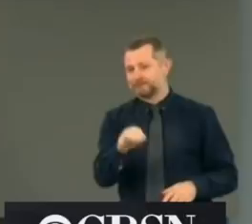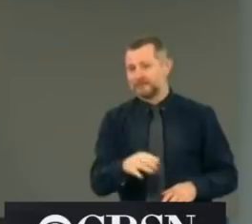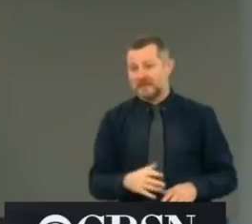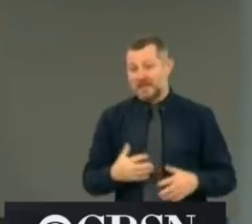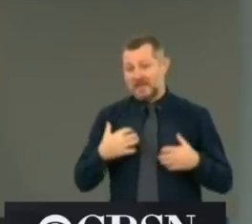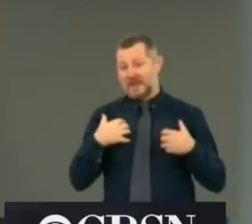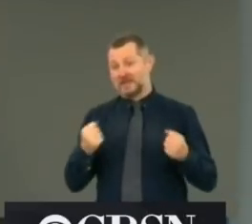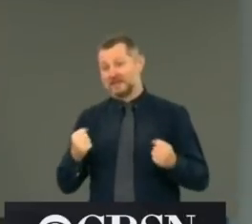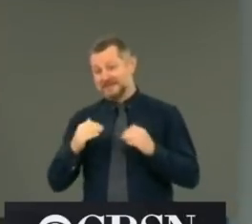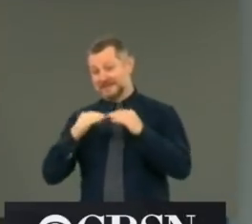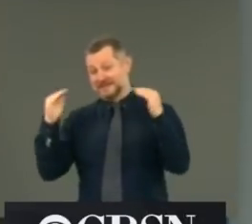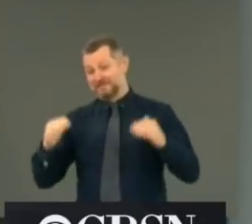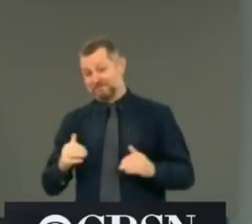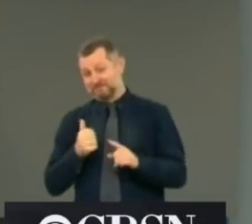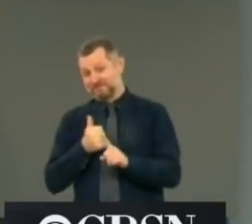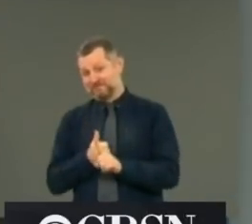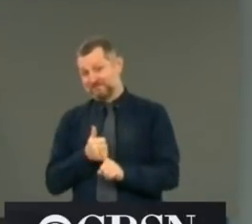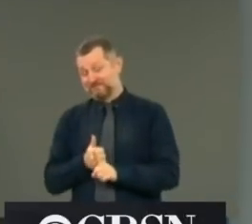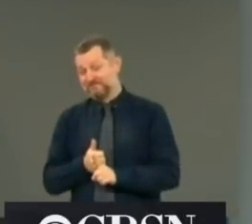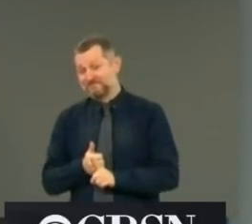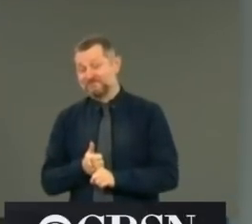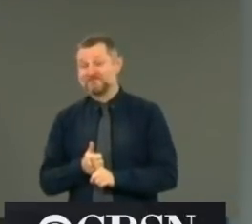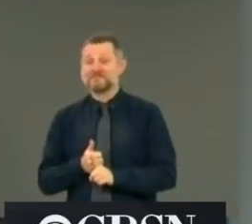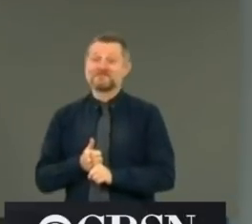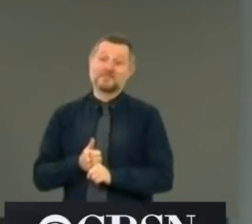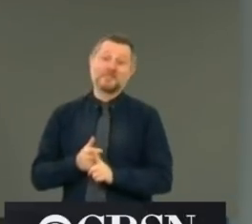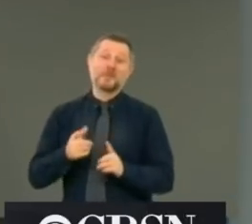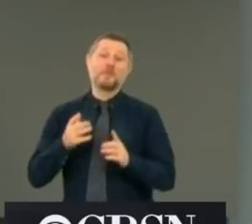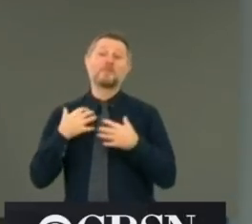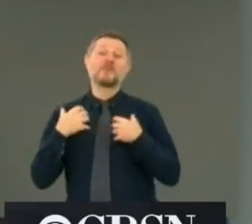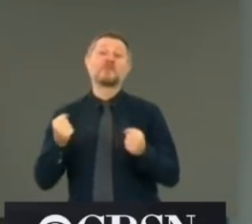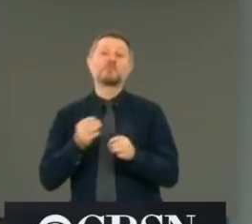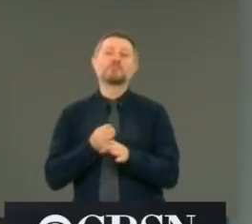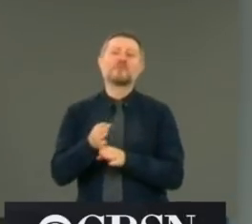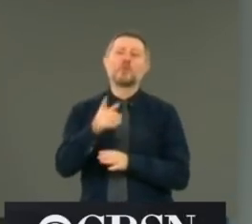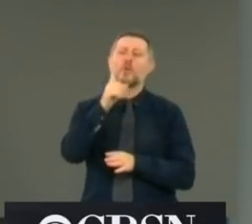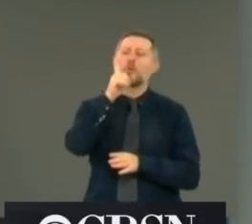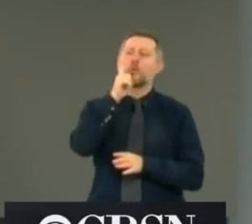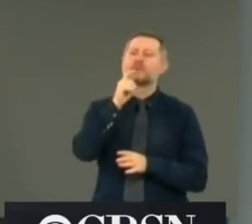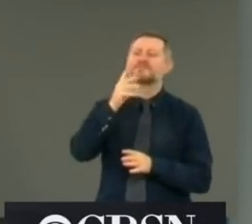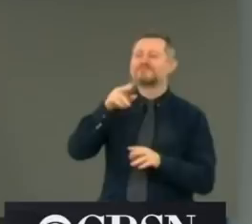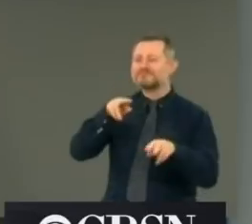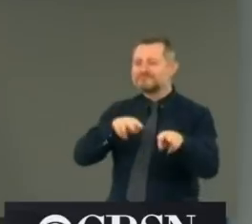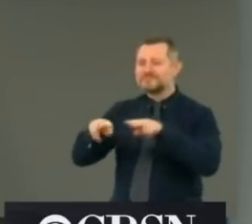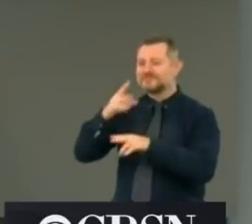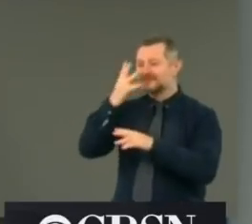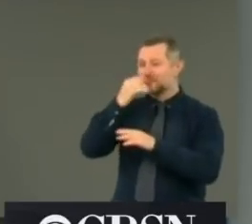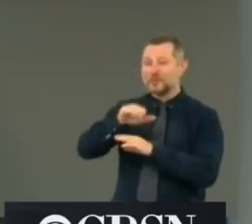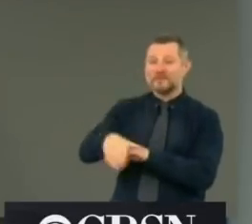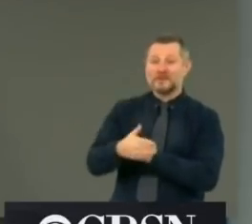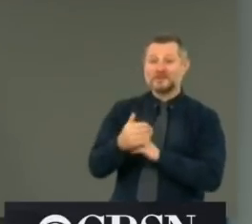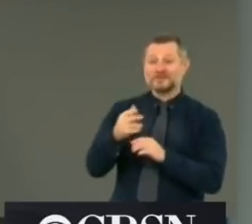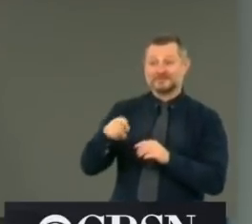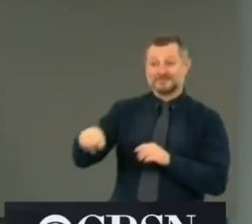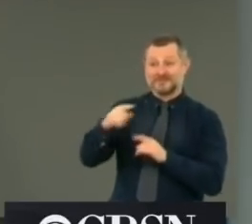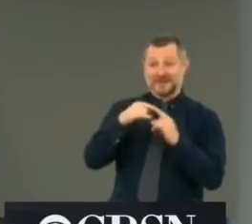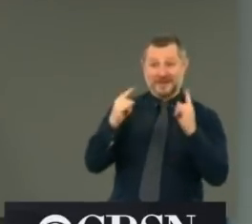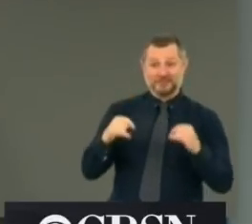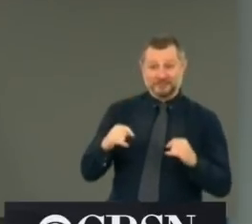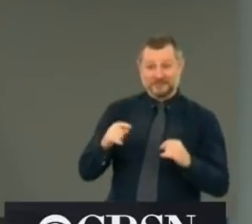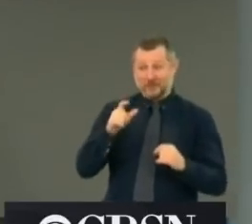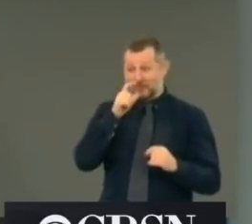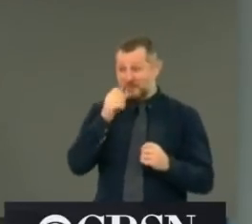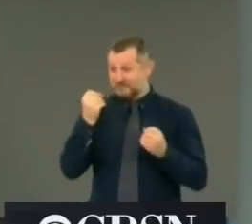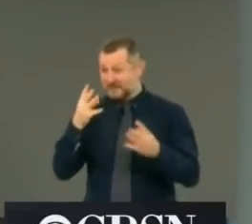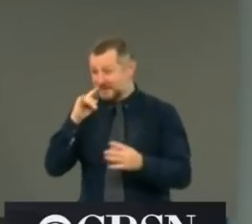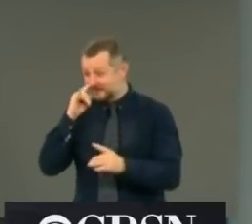system within, or I should say, the health professionals within the sleepaway camp will be easily overburdened if you end up having to